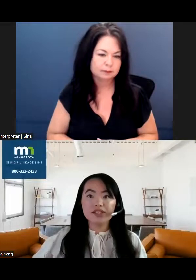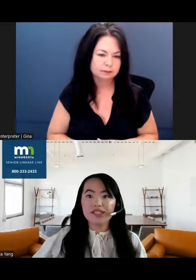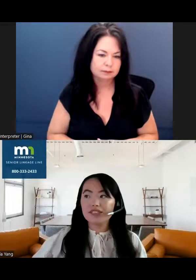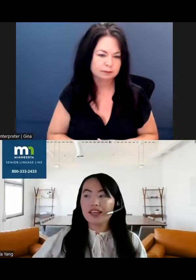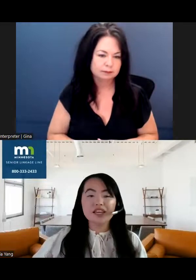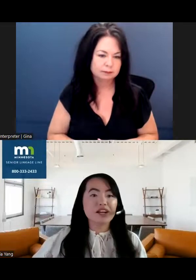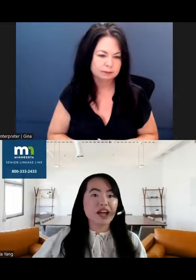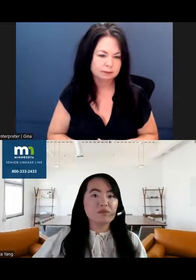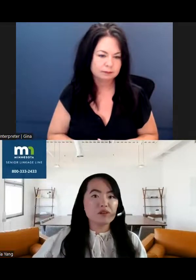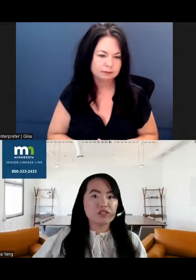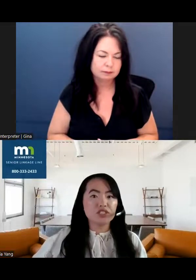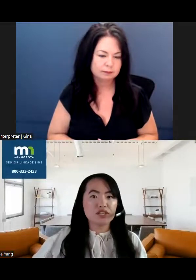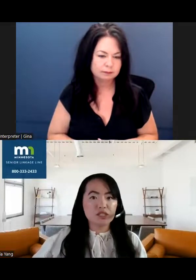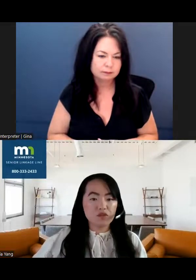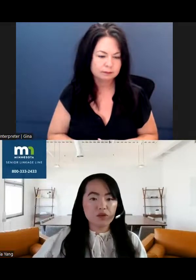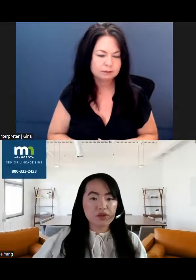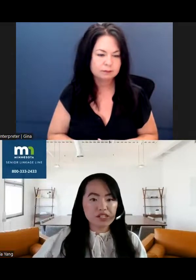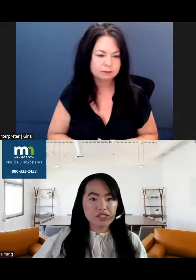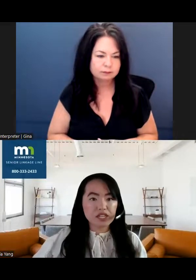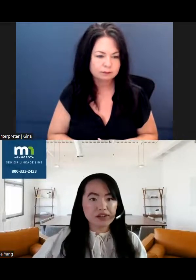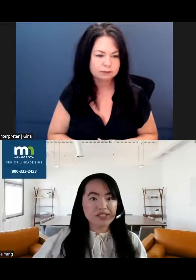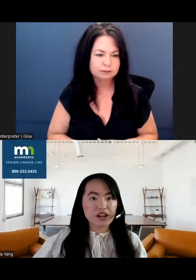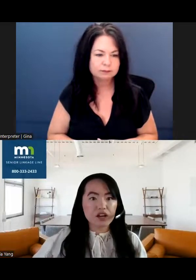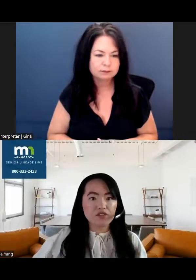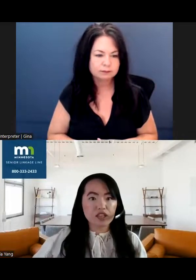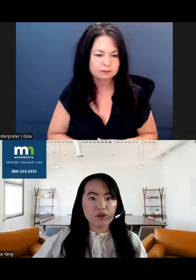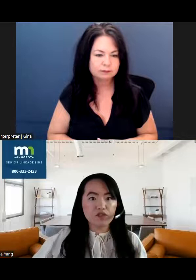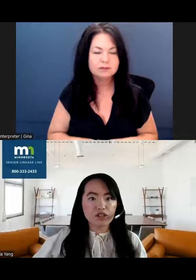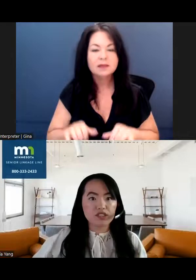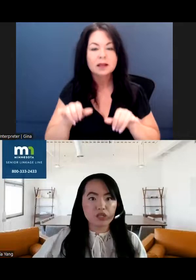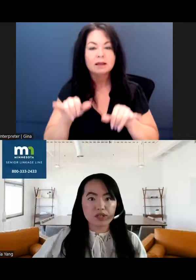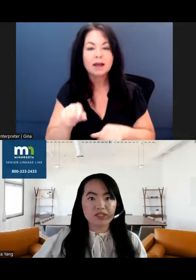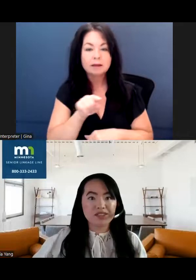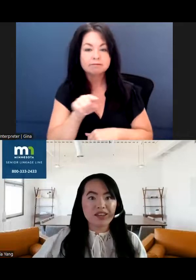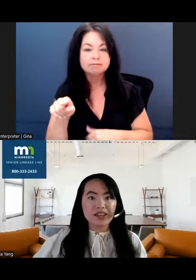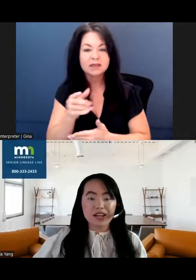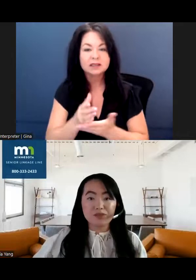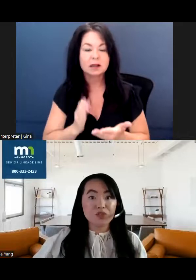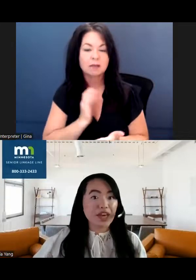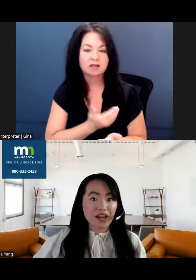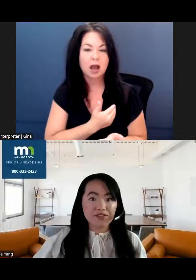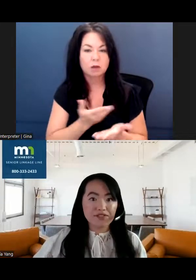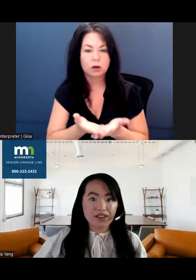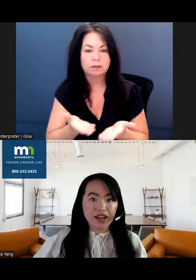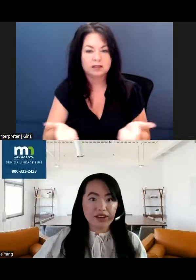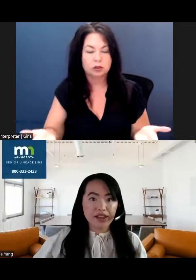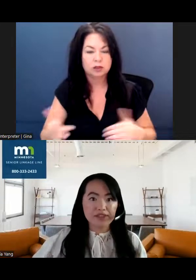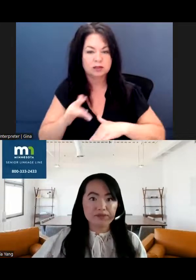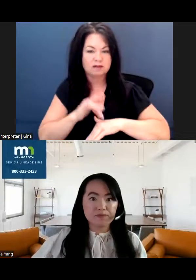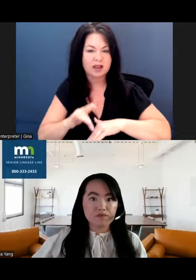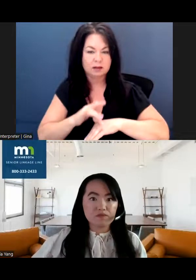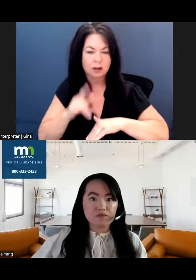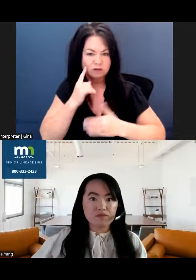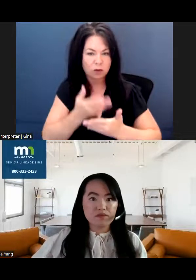Okay, so the next slide here, I am going to share some of our printed materials that are available for consumers to have on